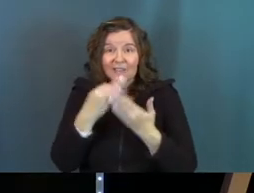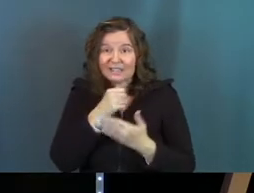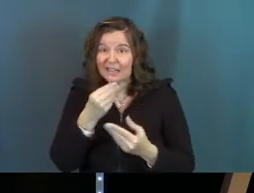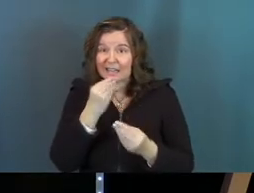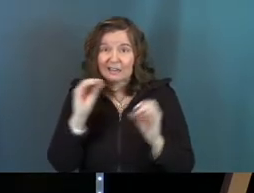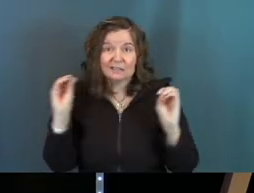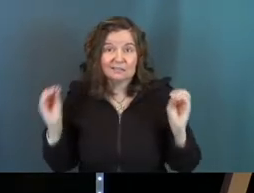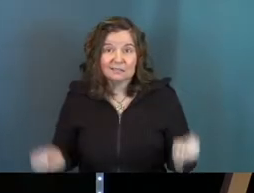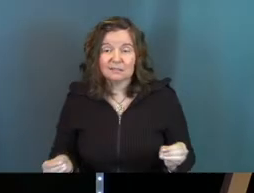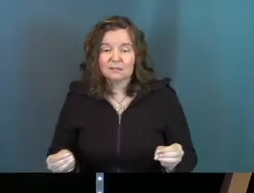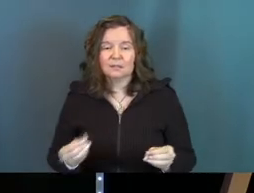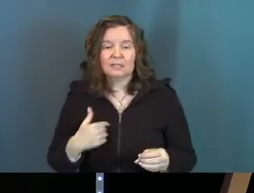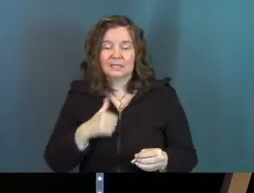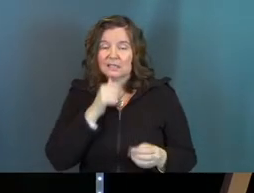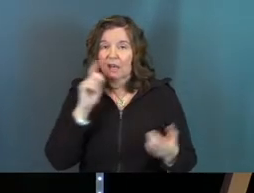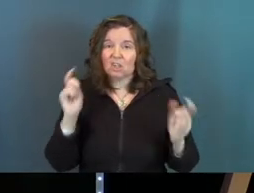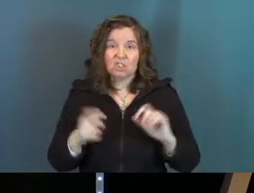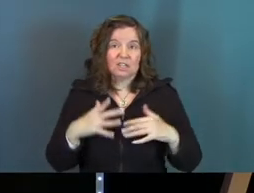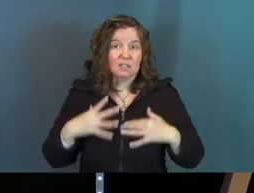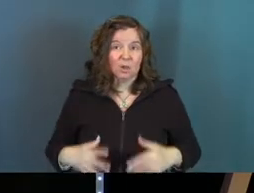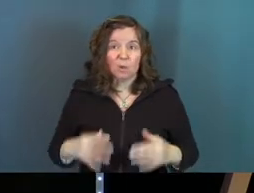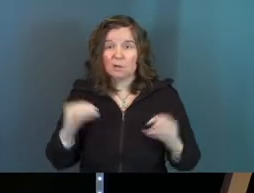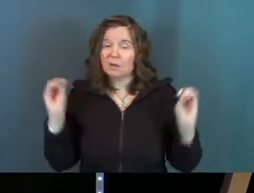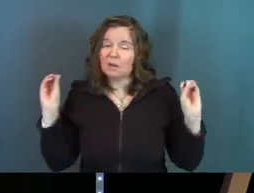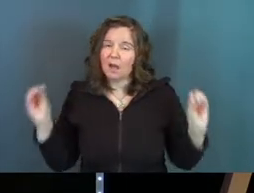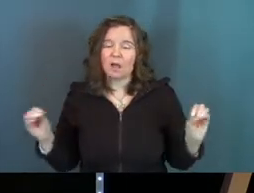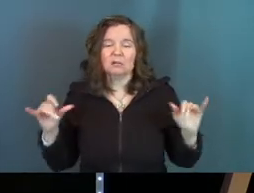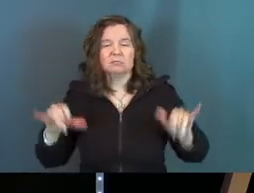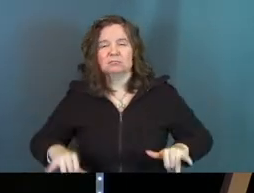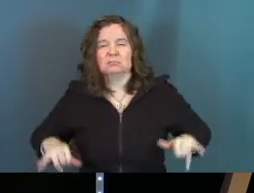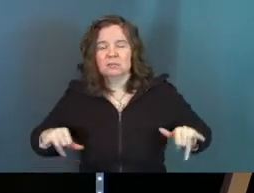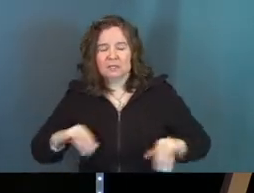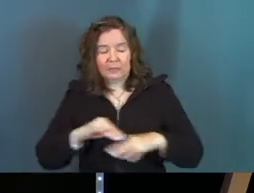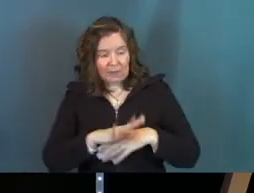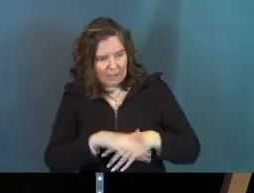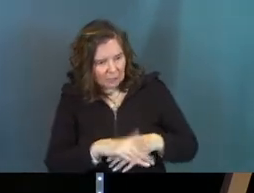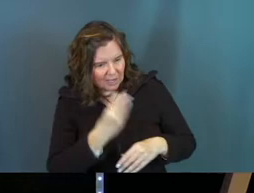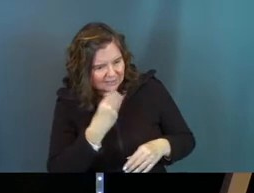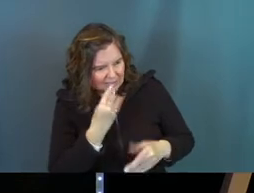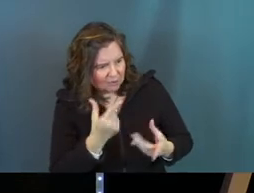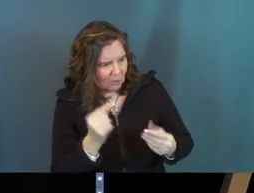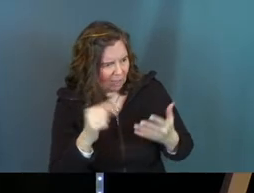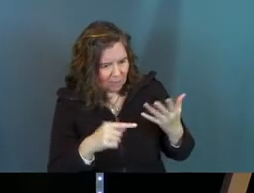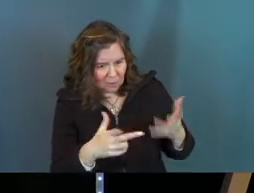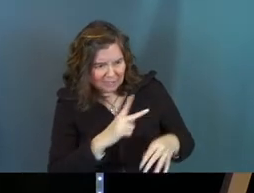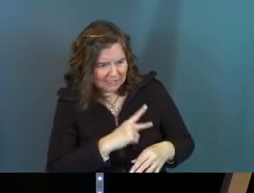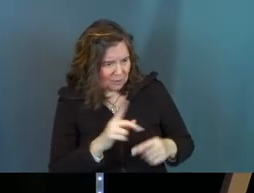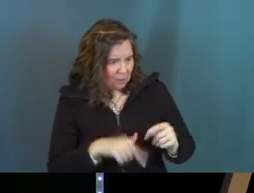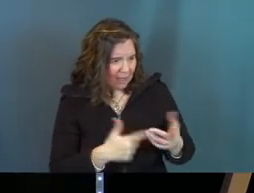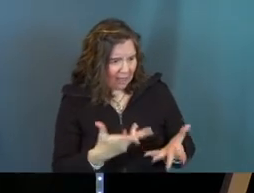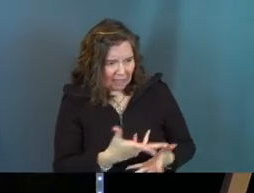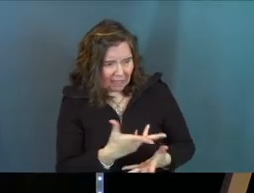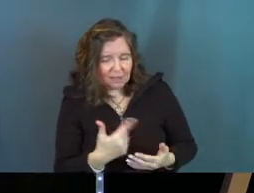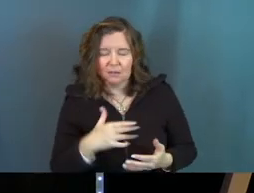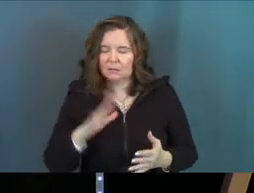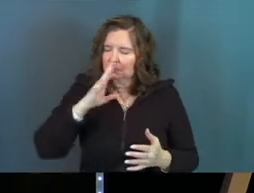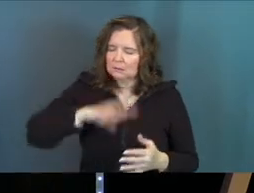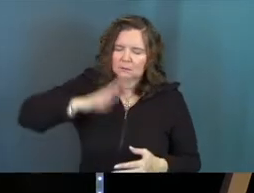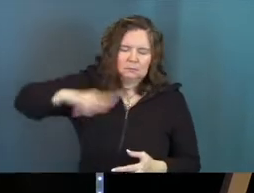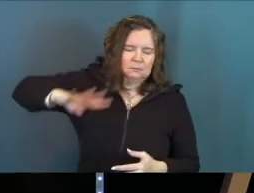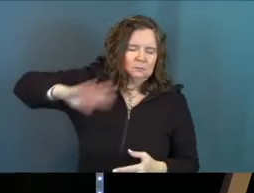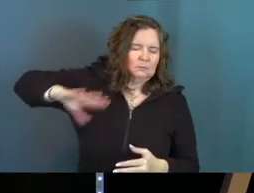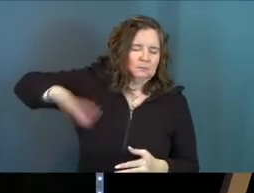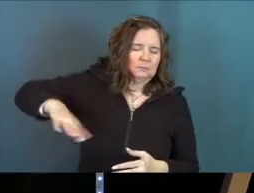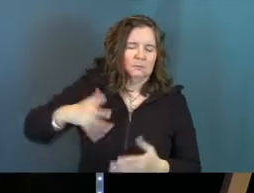eating a single thing. He was not changing clothes. He's not doing anything. His advisors are coming to him like, you got to eat. You got to do this. Like, you're a king. You can't do this. And he's like ignoring